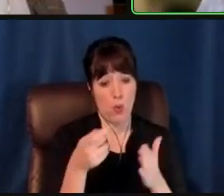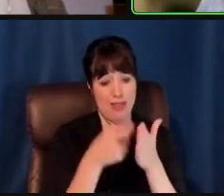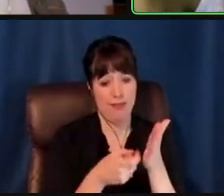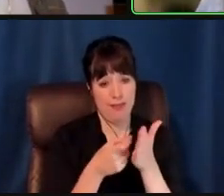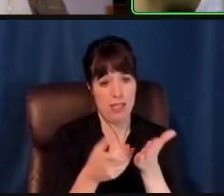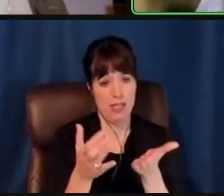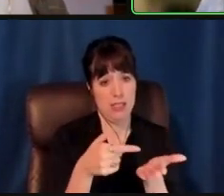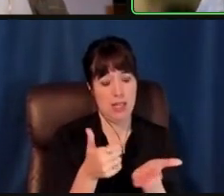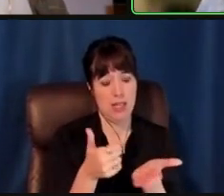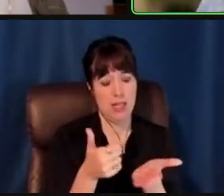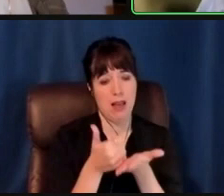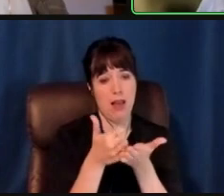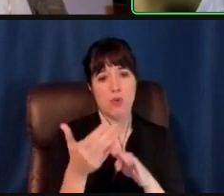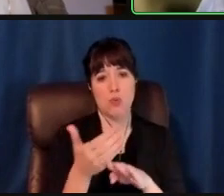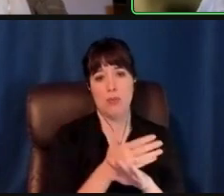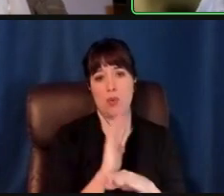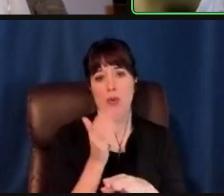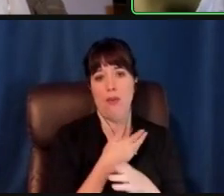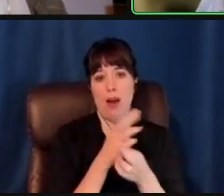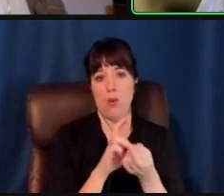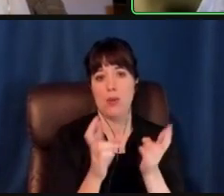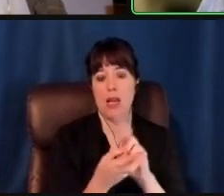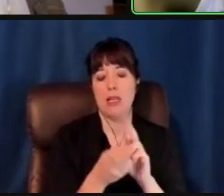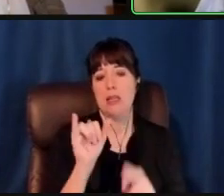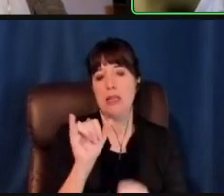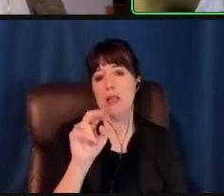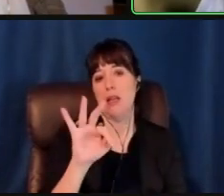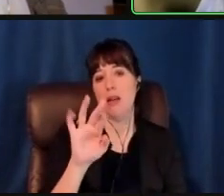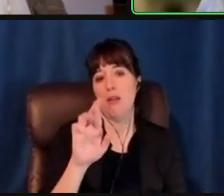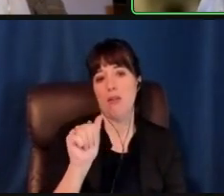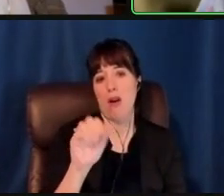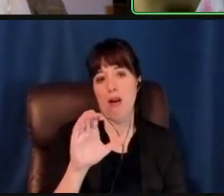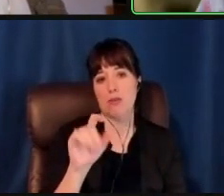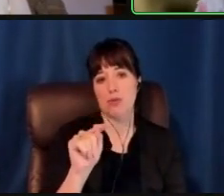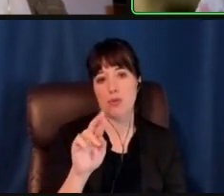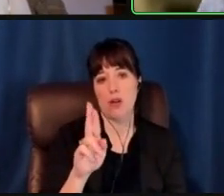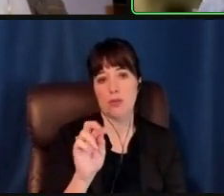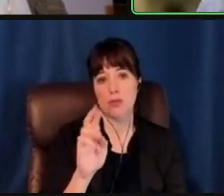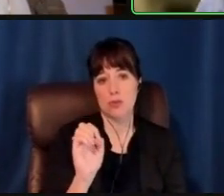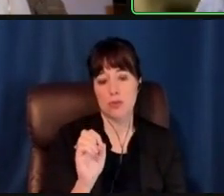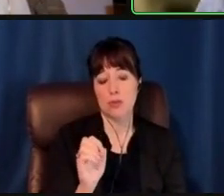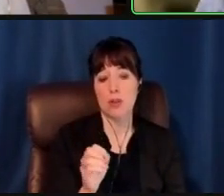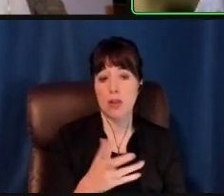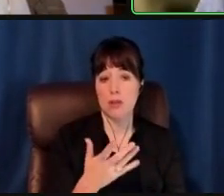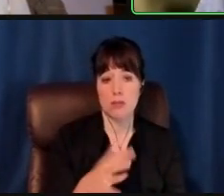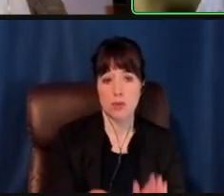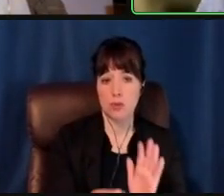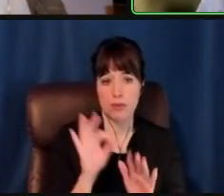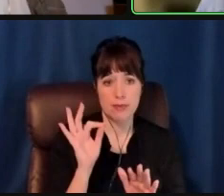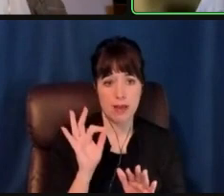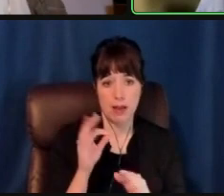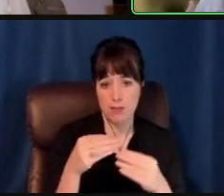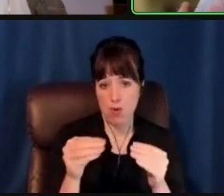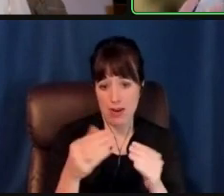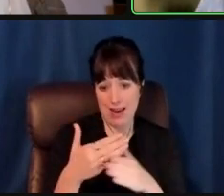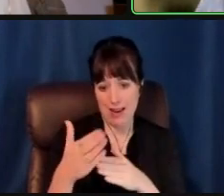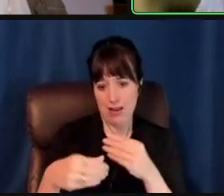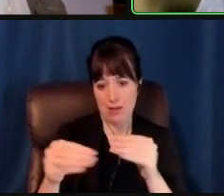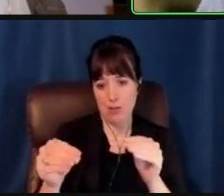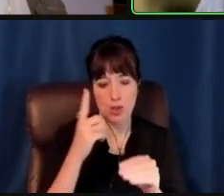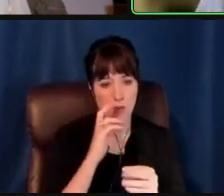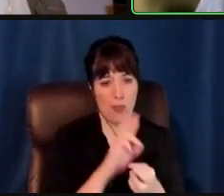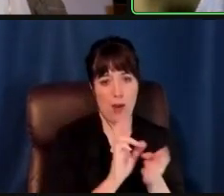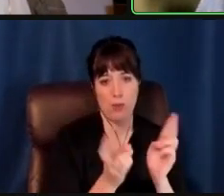to improve our recycling infrastructure to find end markets for recycled material,